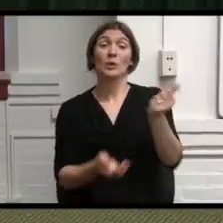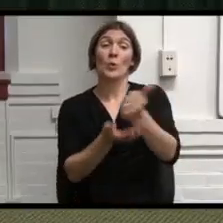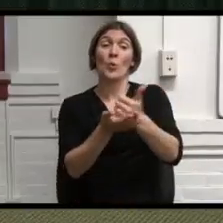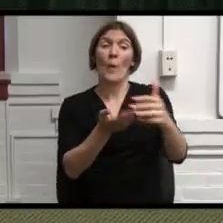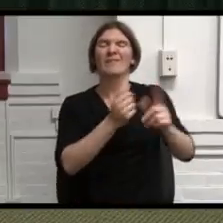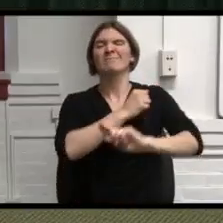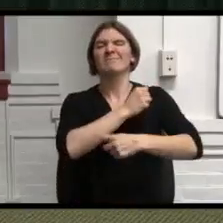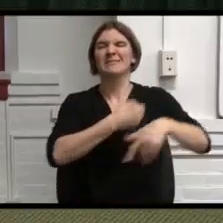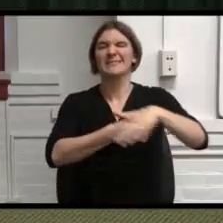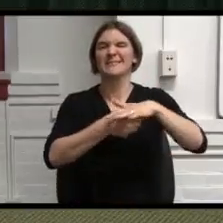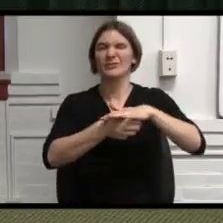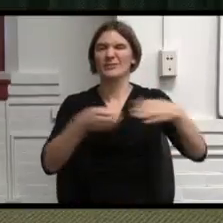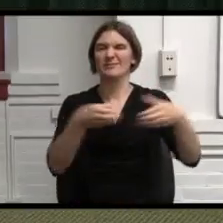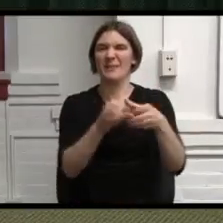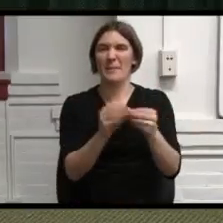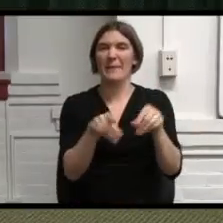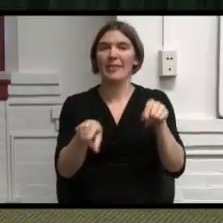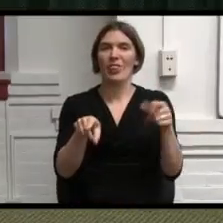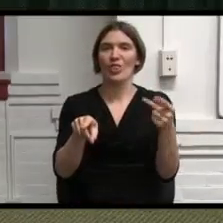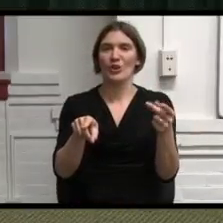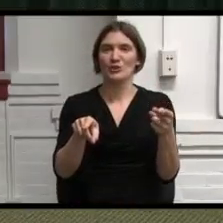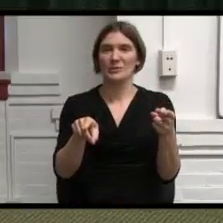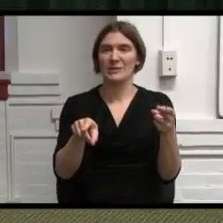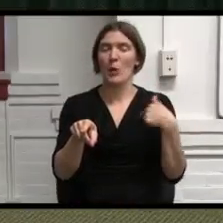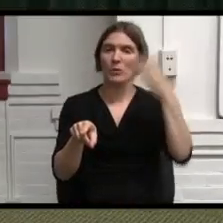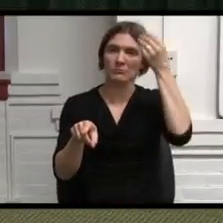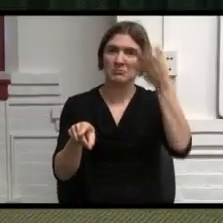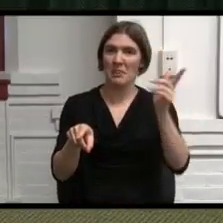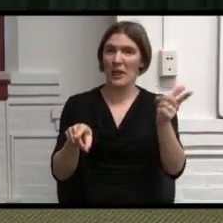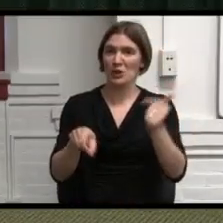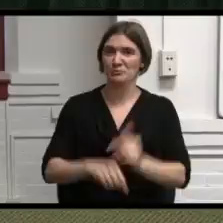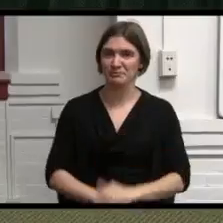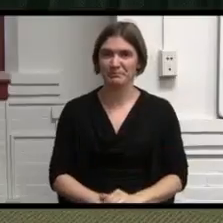Thursday, and so we'll have some updates after that.